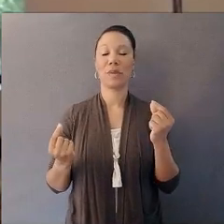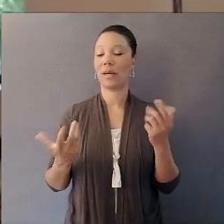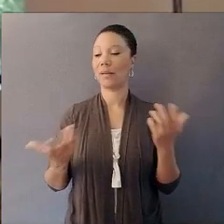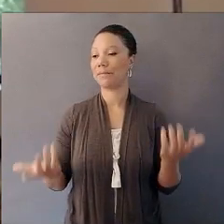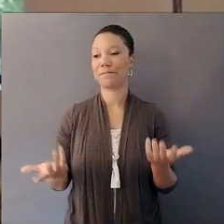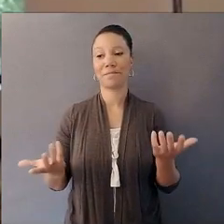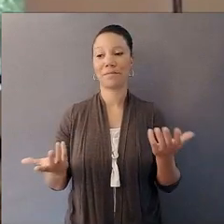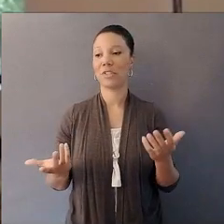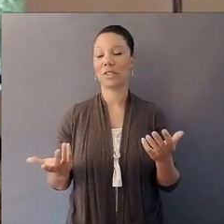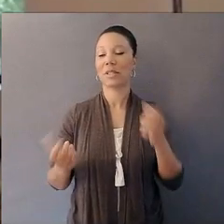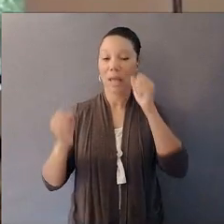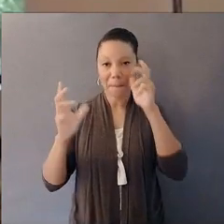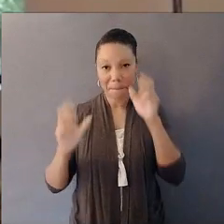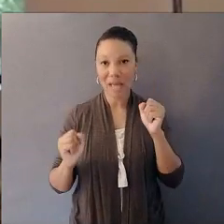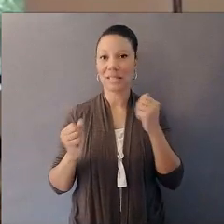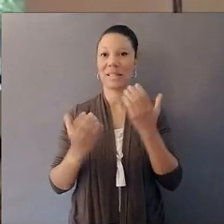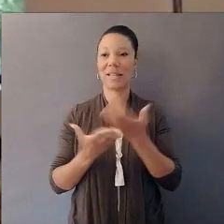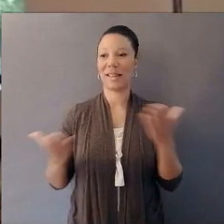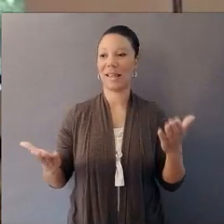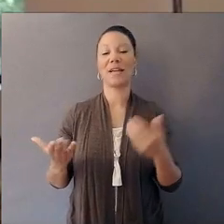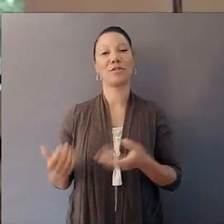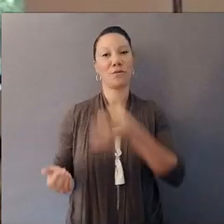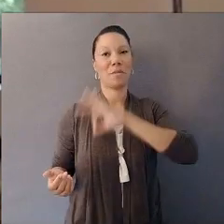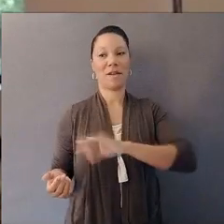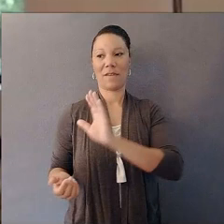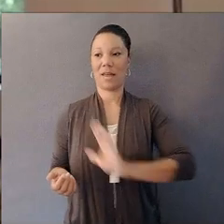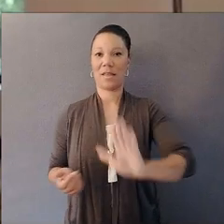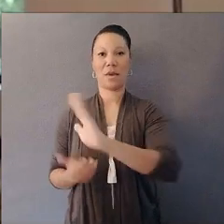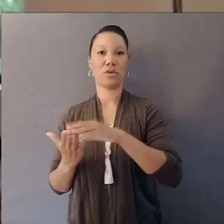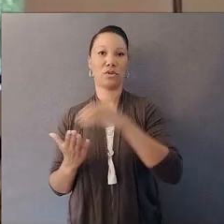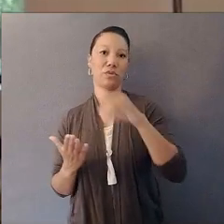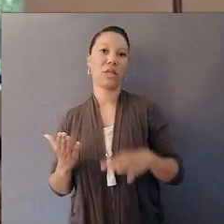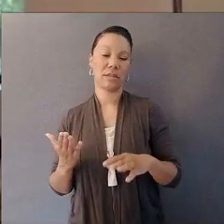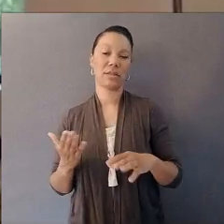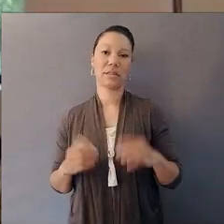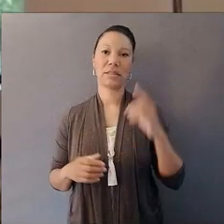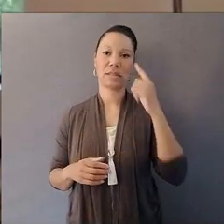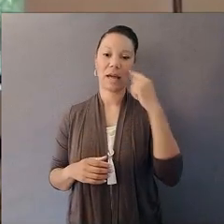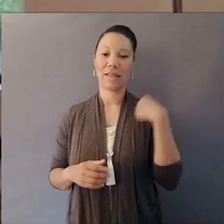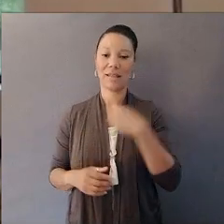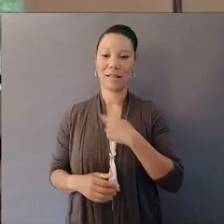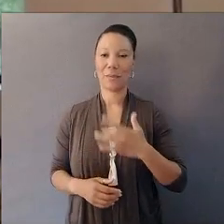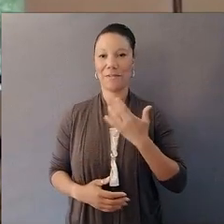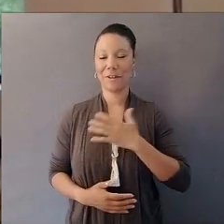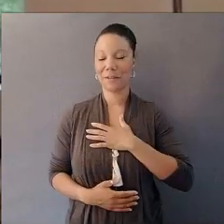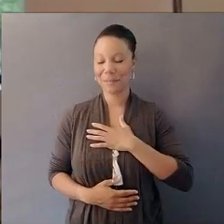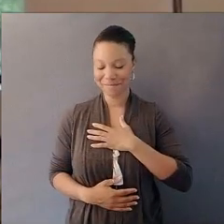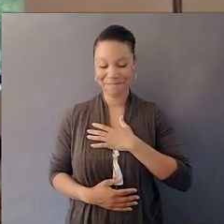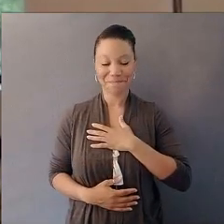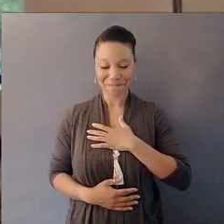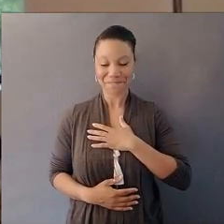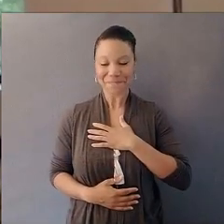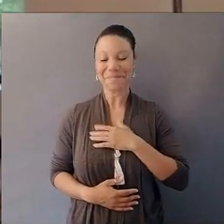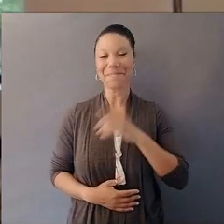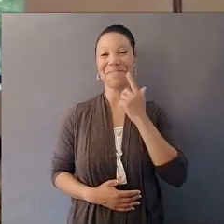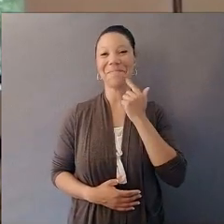tremendous things, great things for their students. And I think the one thing that we all feel is very